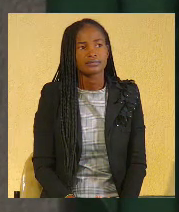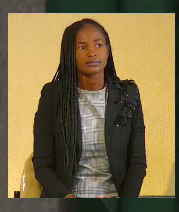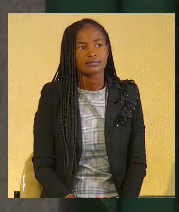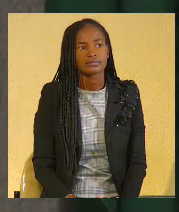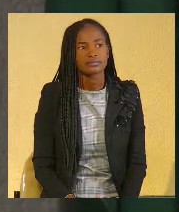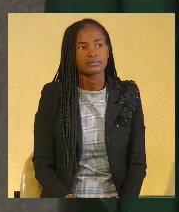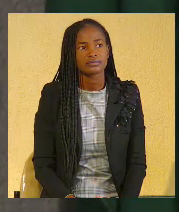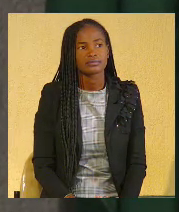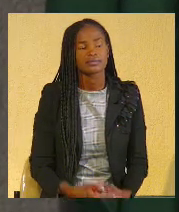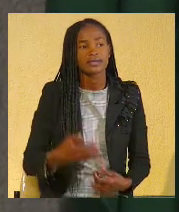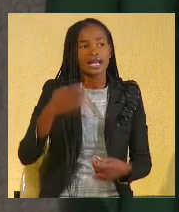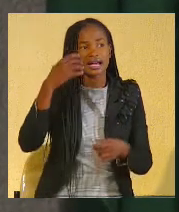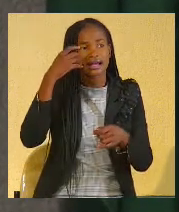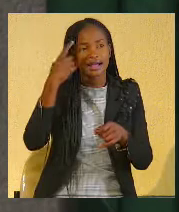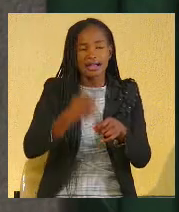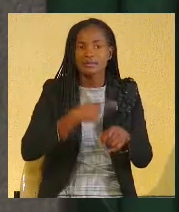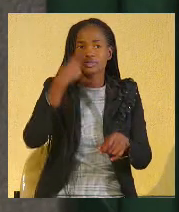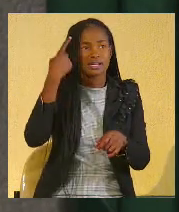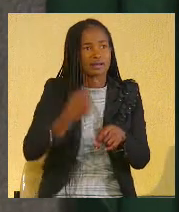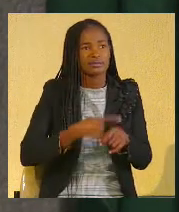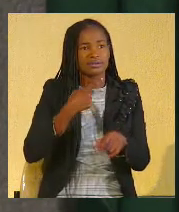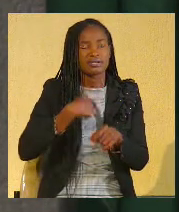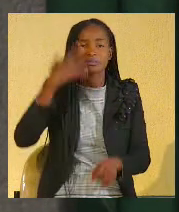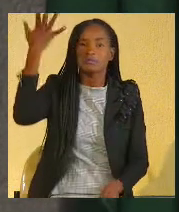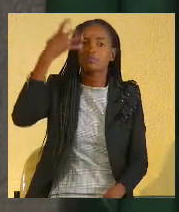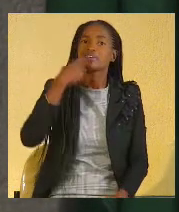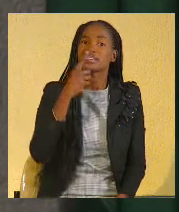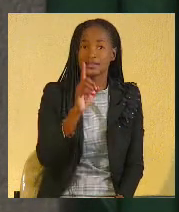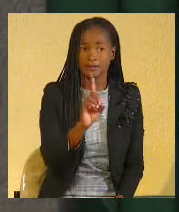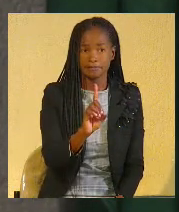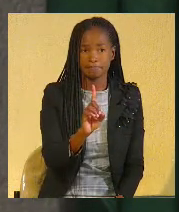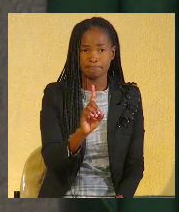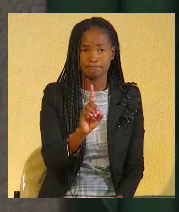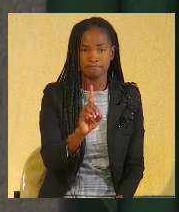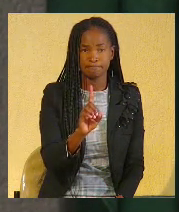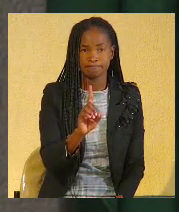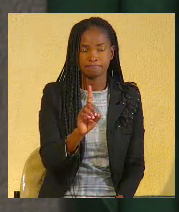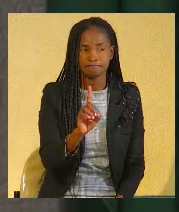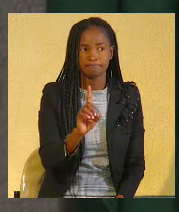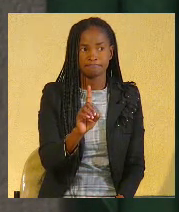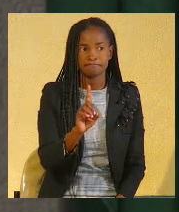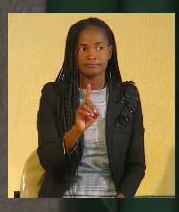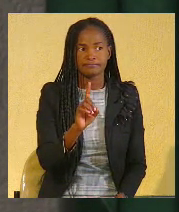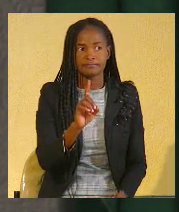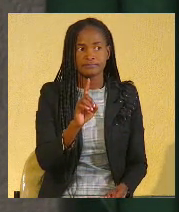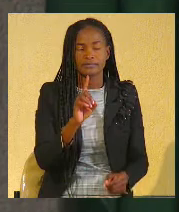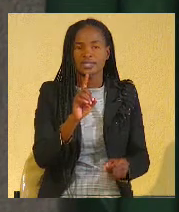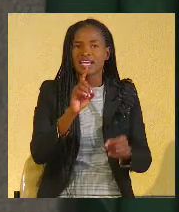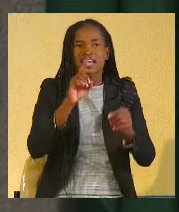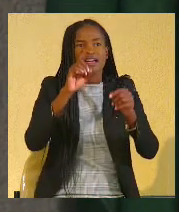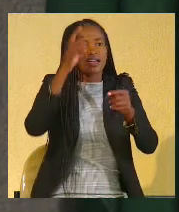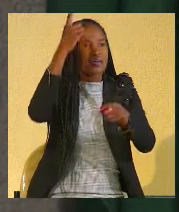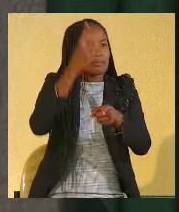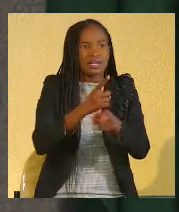I have stated on previous occasion that in dealing with COVID, we are as transparent